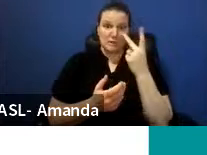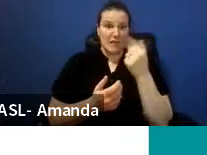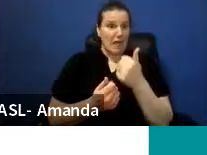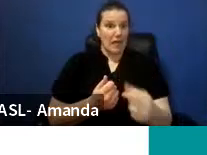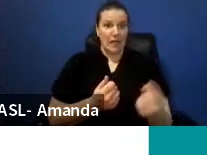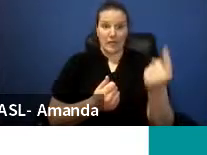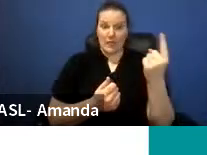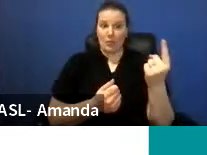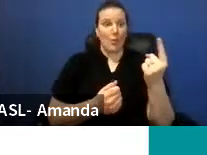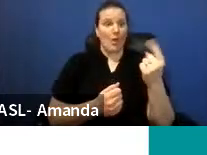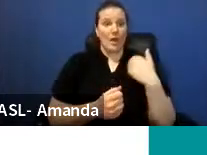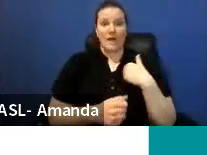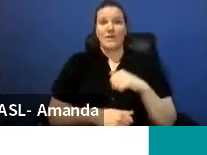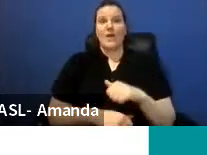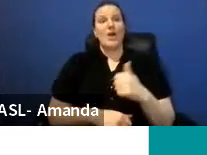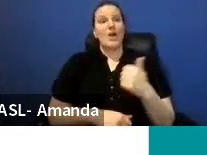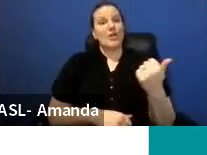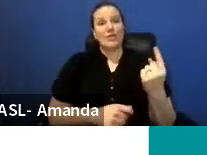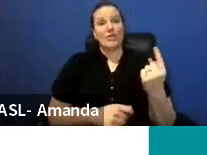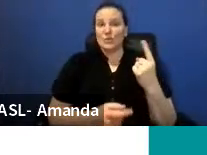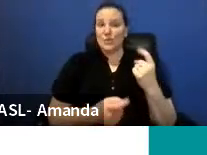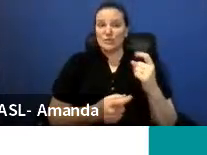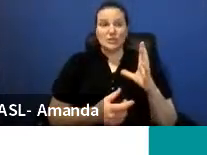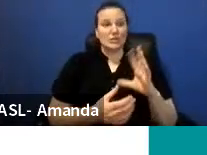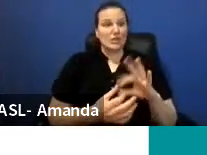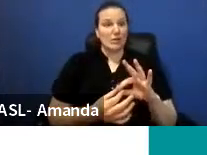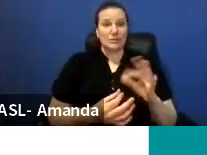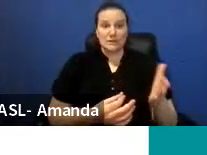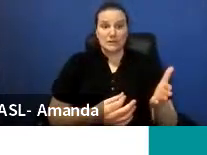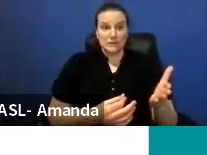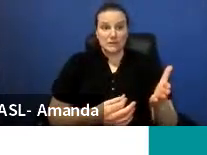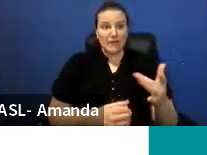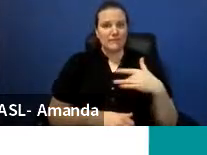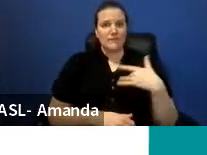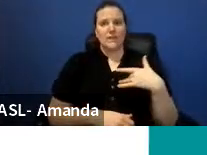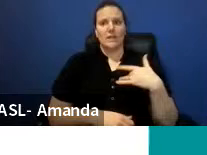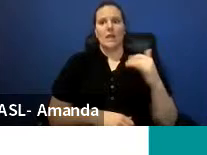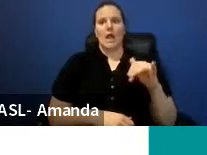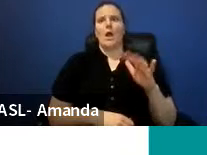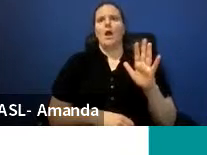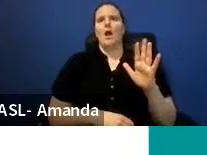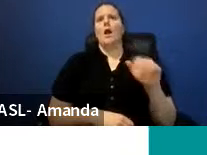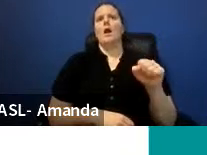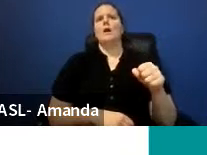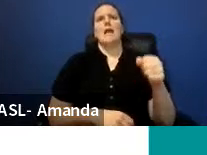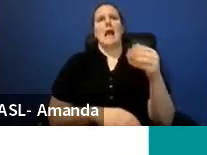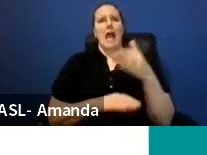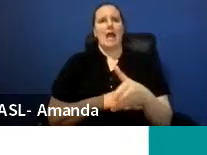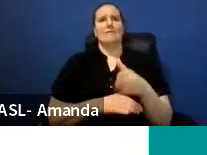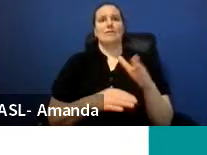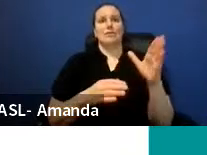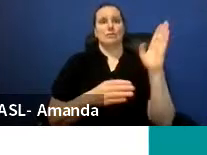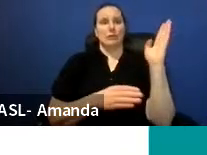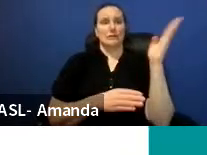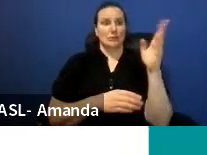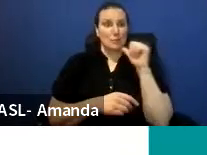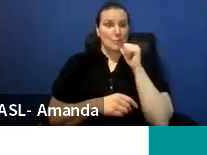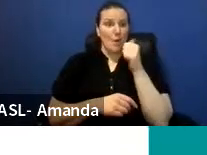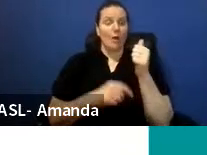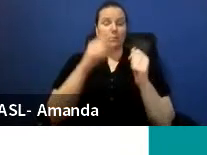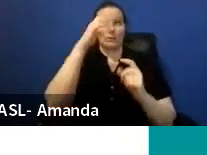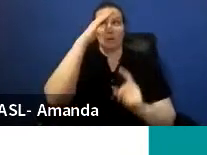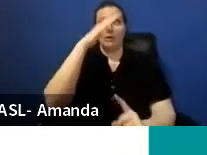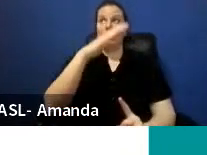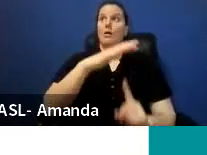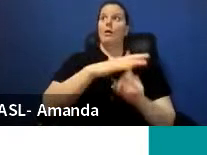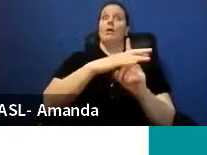anyone that has other questions or comments? And if you feel like you do after the presentation, maybe even tomorrow, we're always